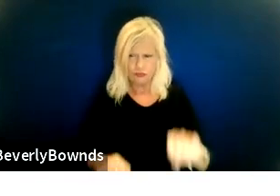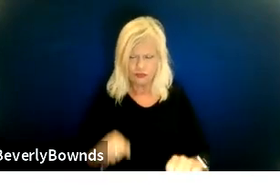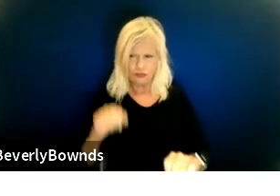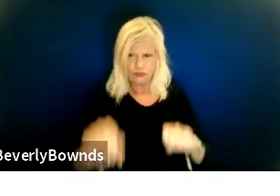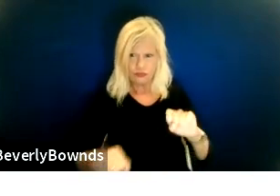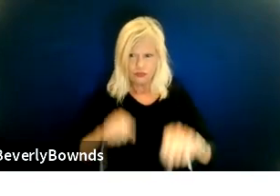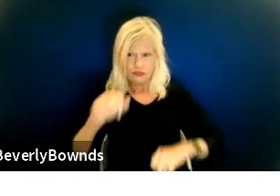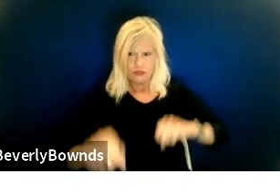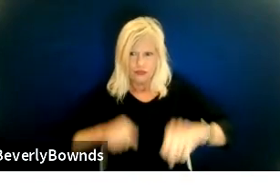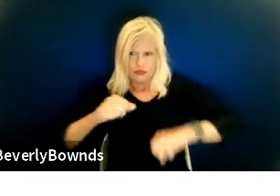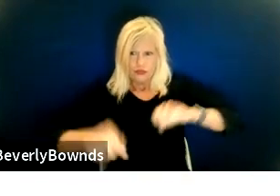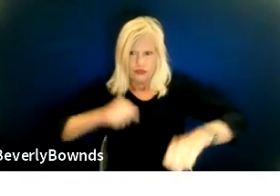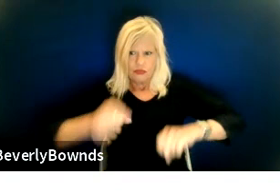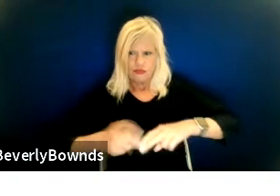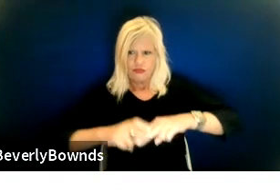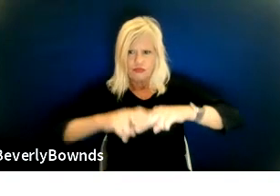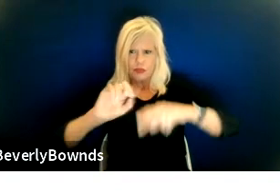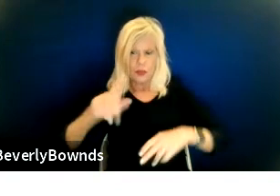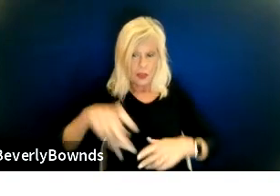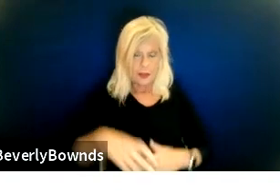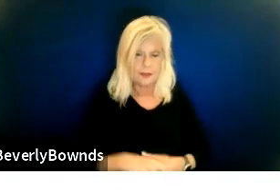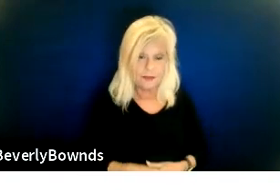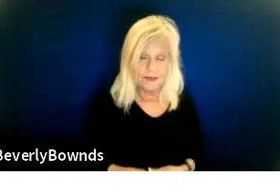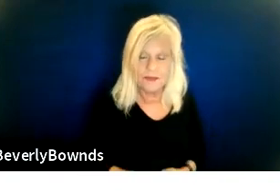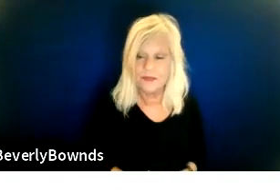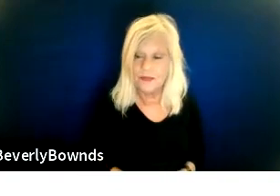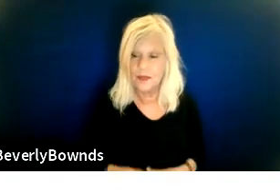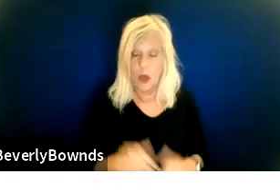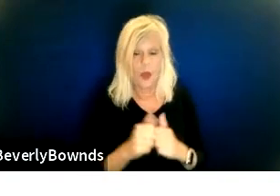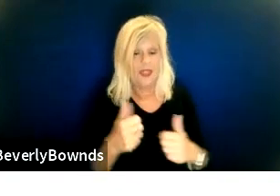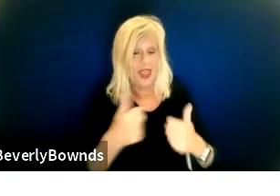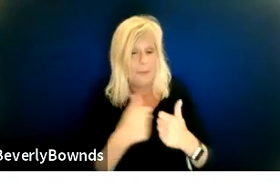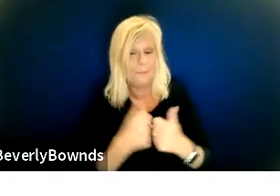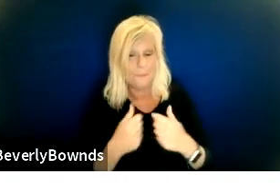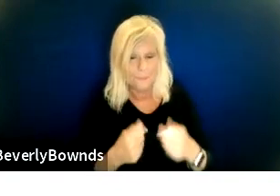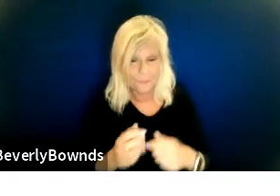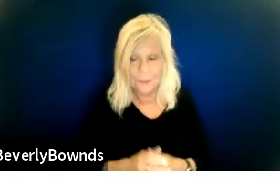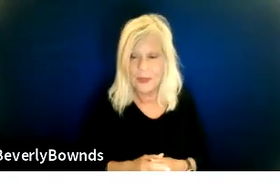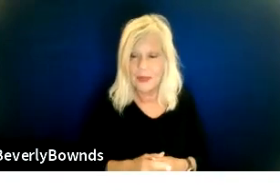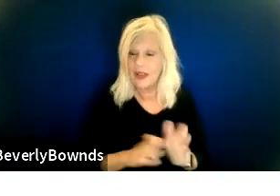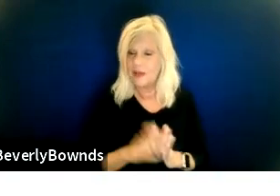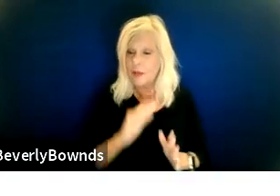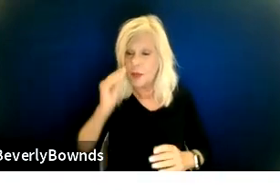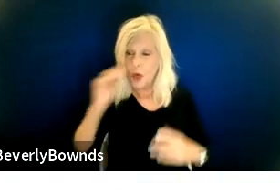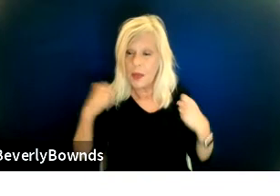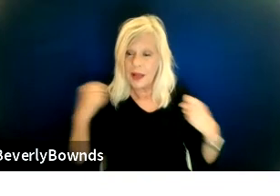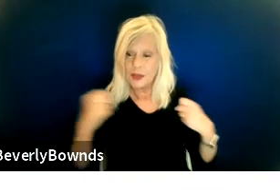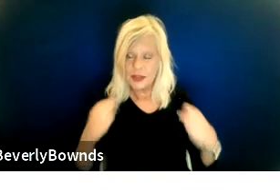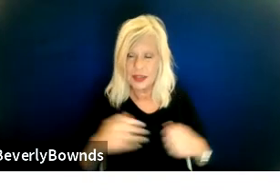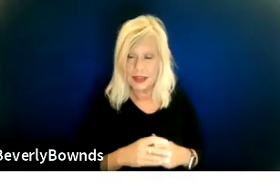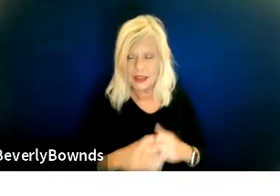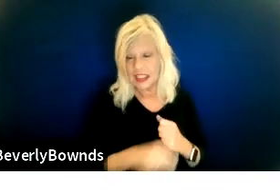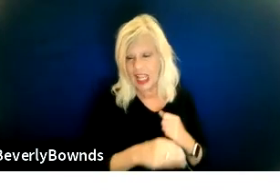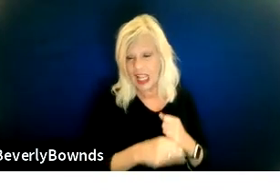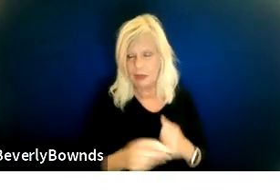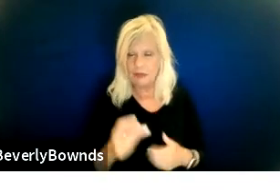up to faster RPMs. And then we'd like to develop some home exercises because 2 days